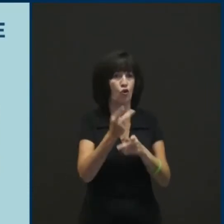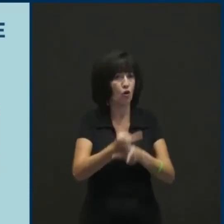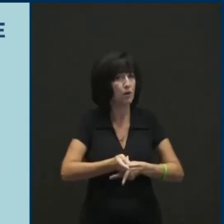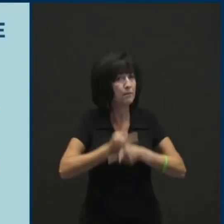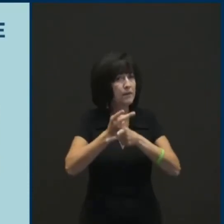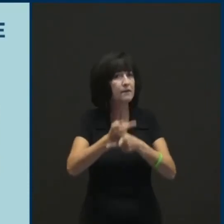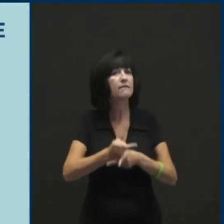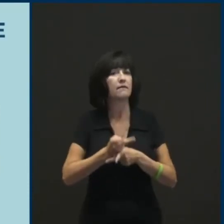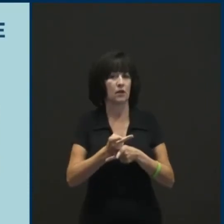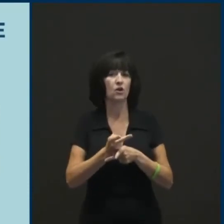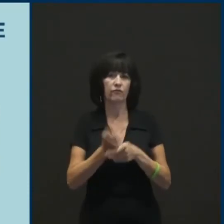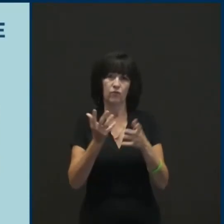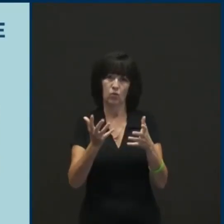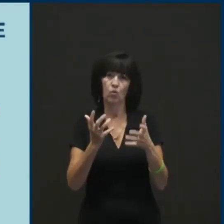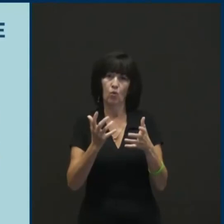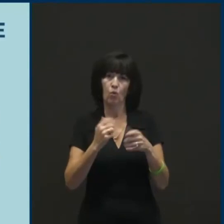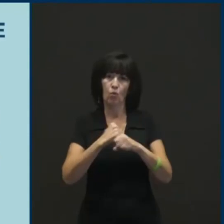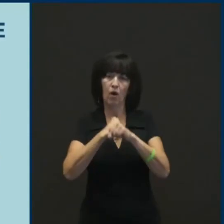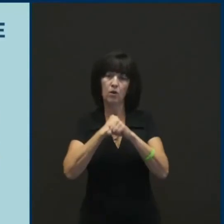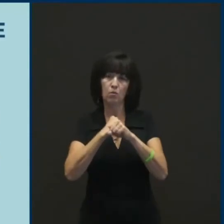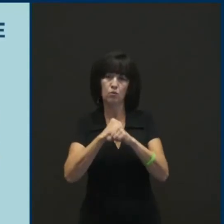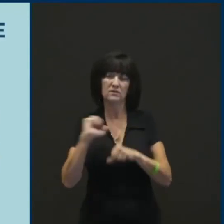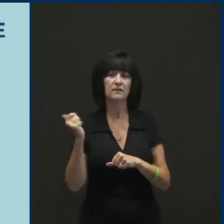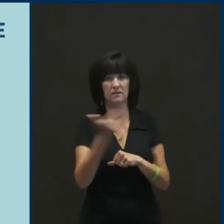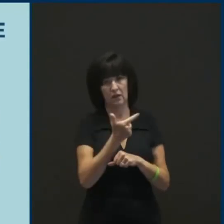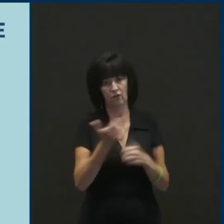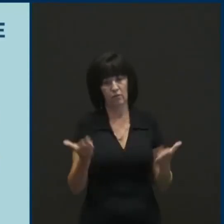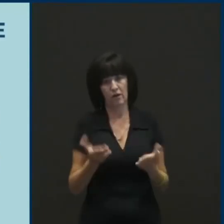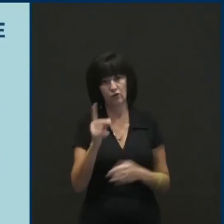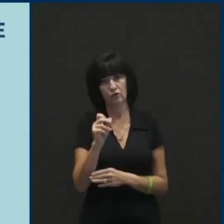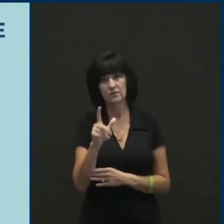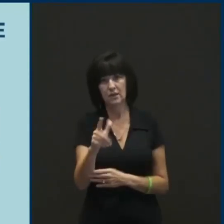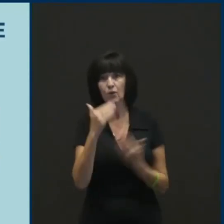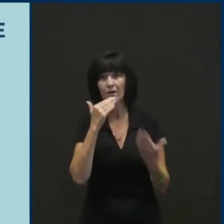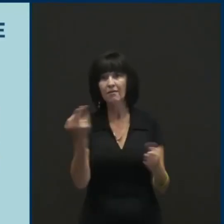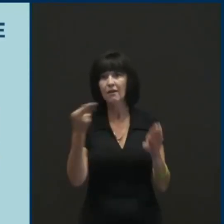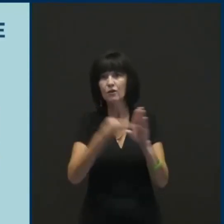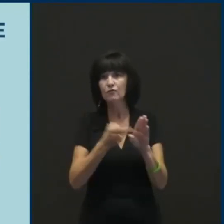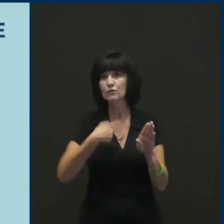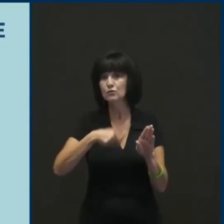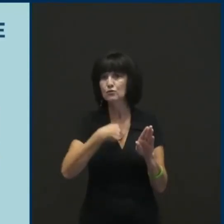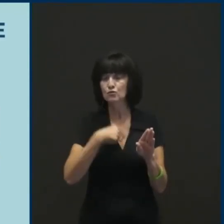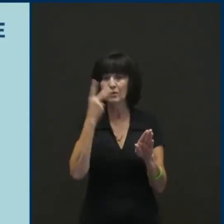prevent the spread of COVID-19 here in Delaware. So thank you for joining us, and we'll see you again next week.